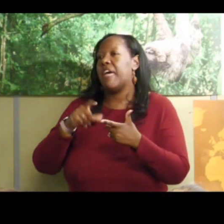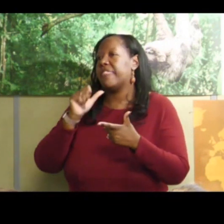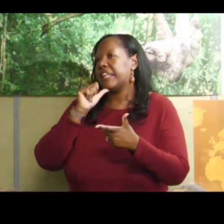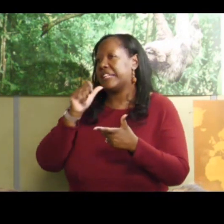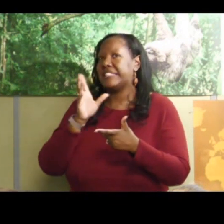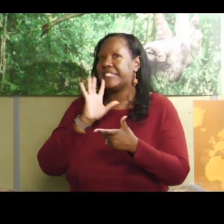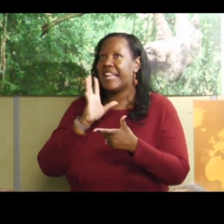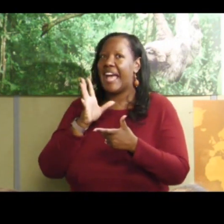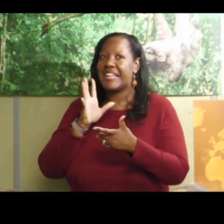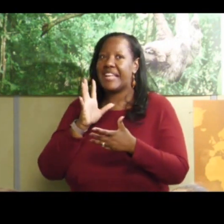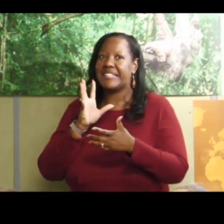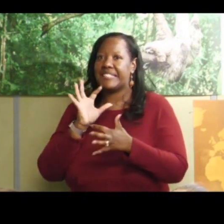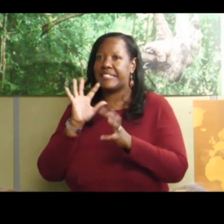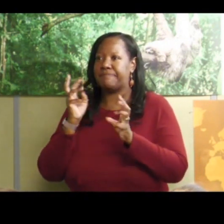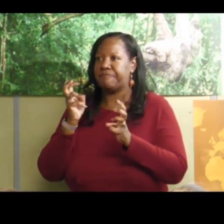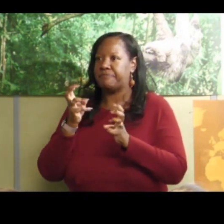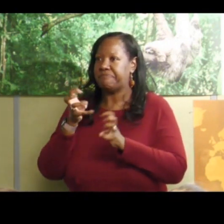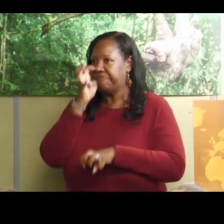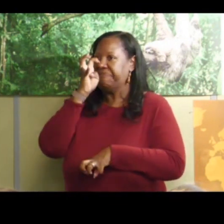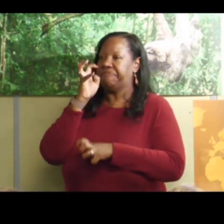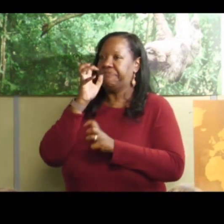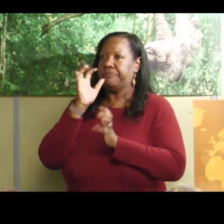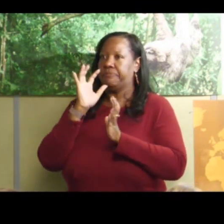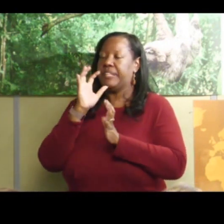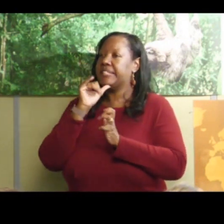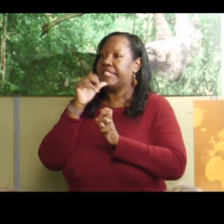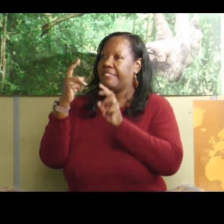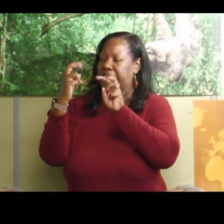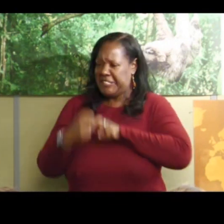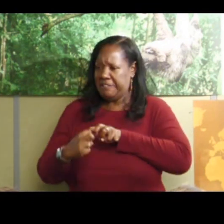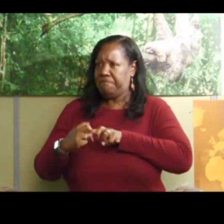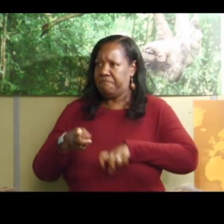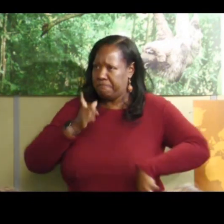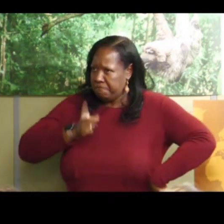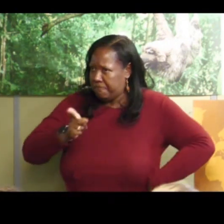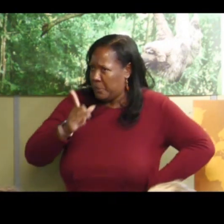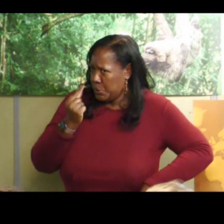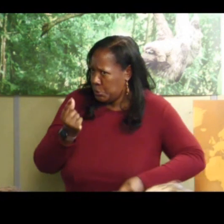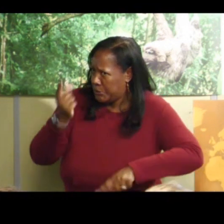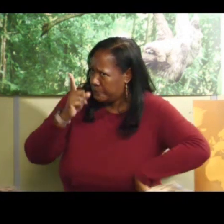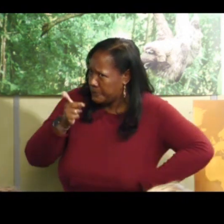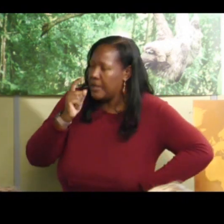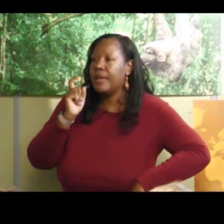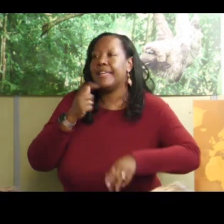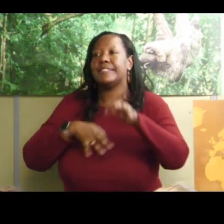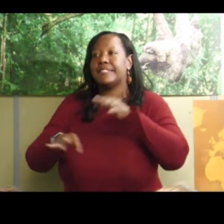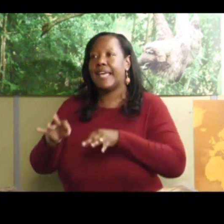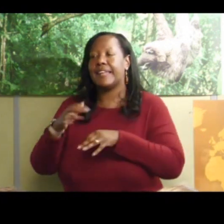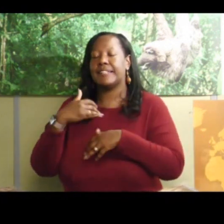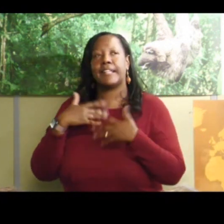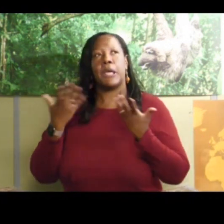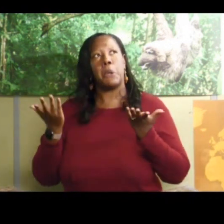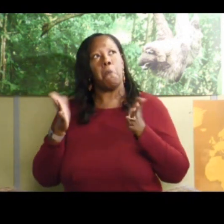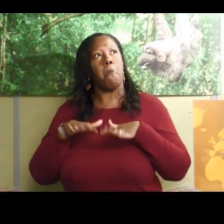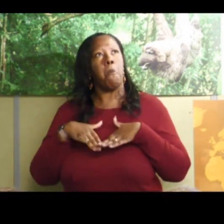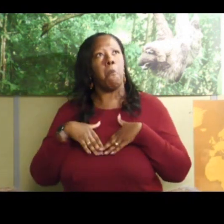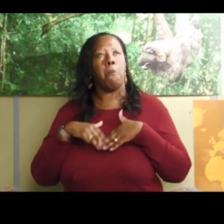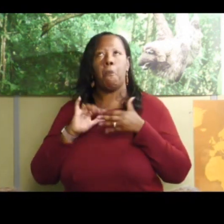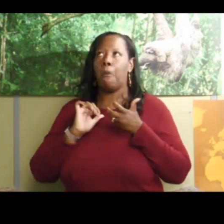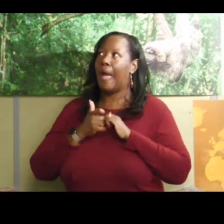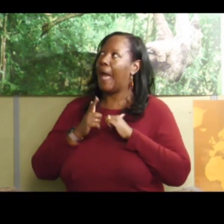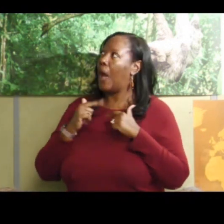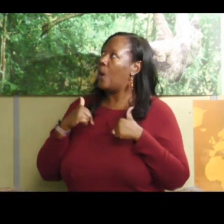as harsh necessarily, because it's not like a sit down and think about what you did. It's like, why don't you think about how you got